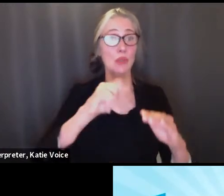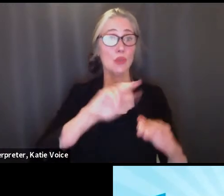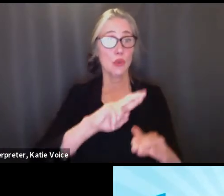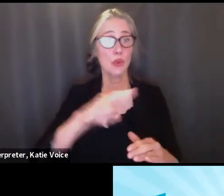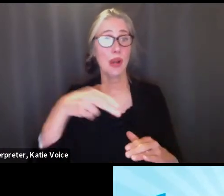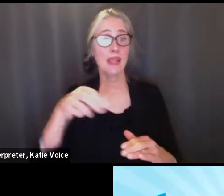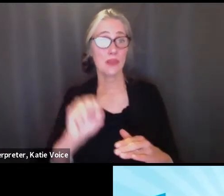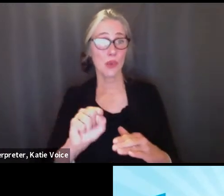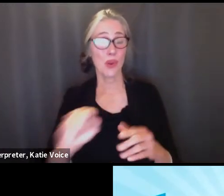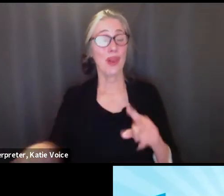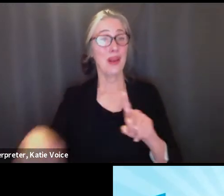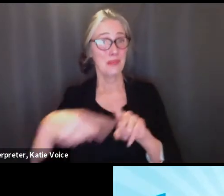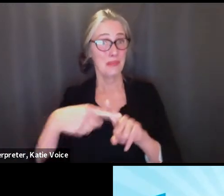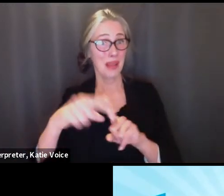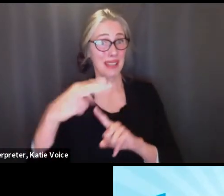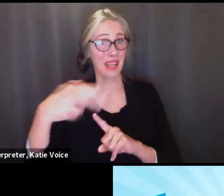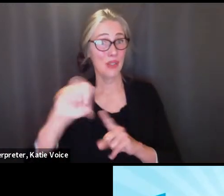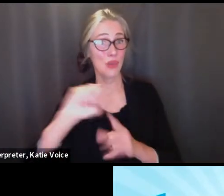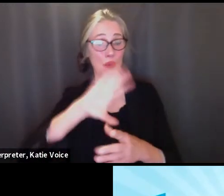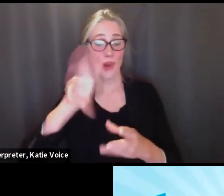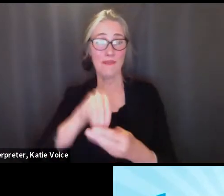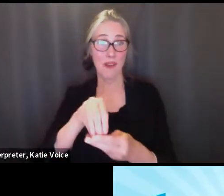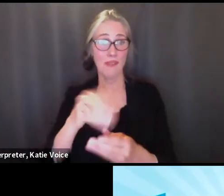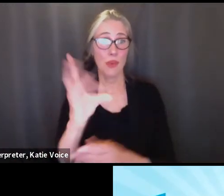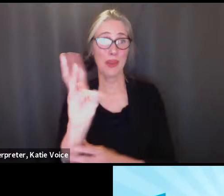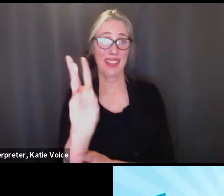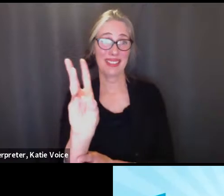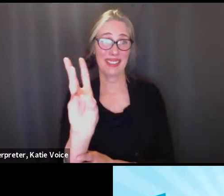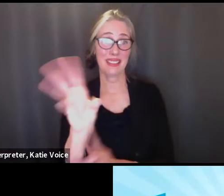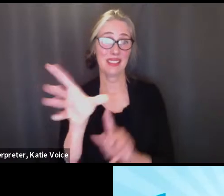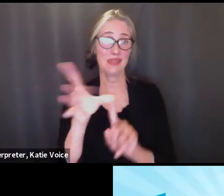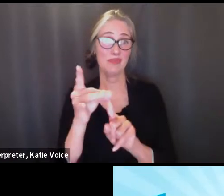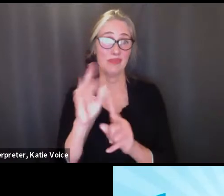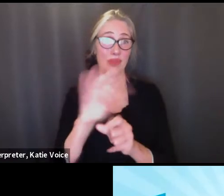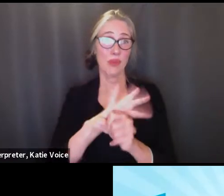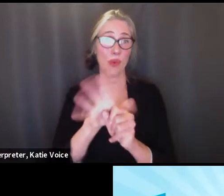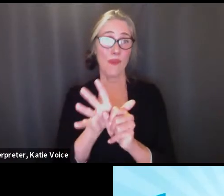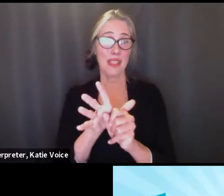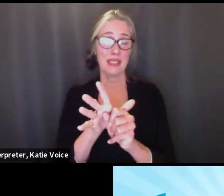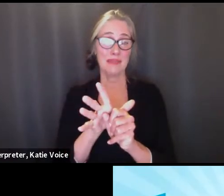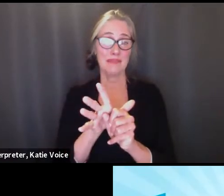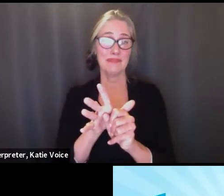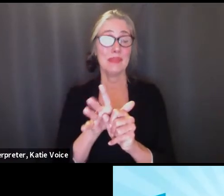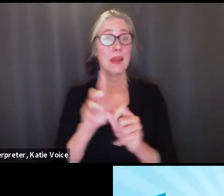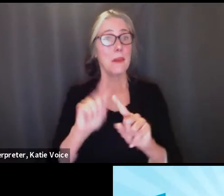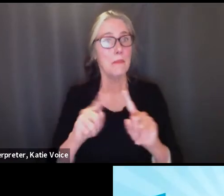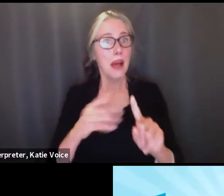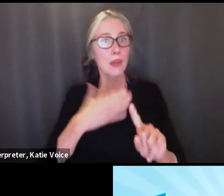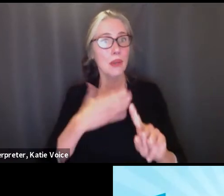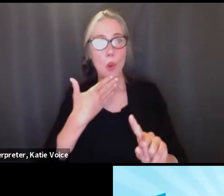those 6. So we're really continuing to slow down.